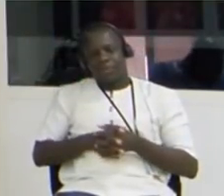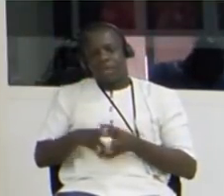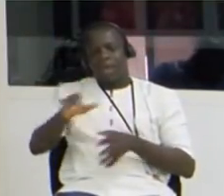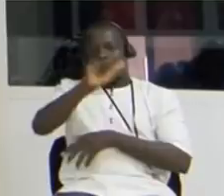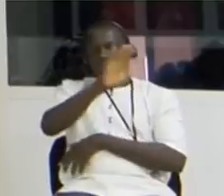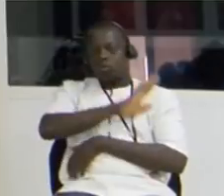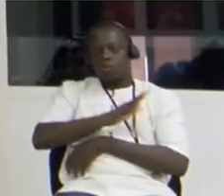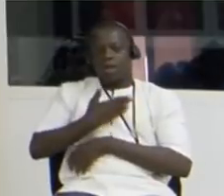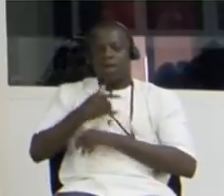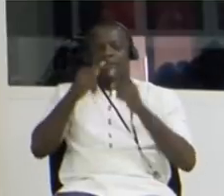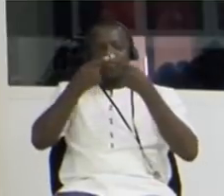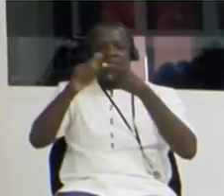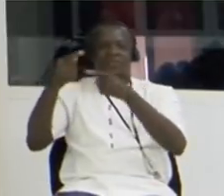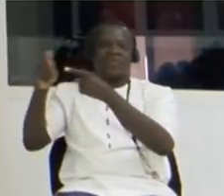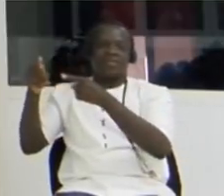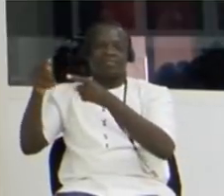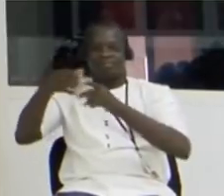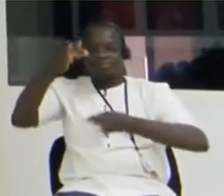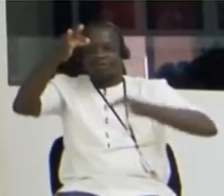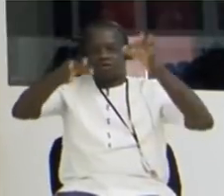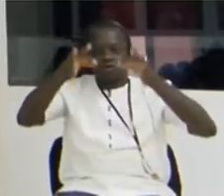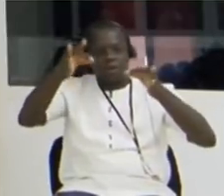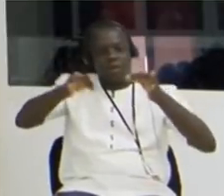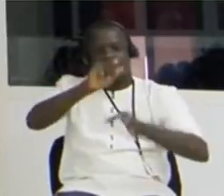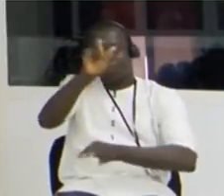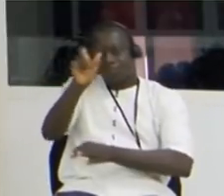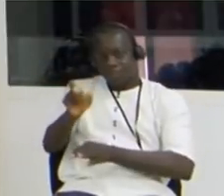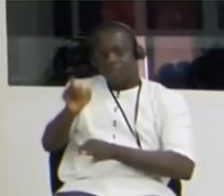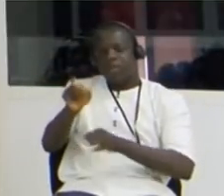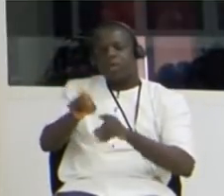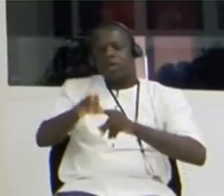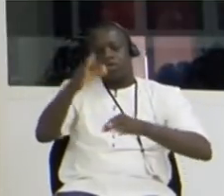different judges judged the different events.